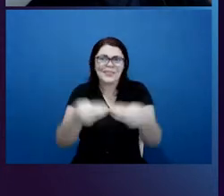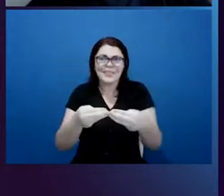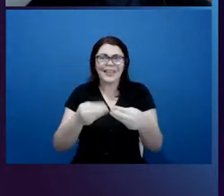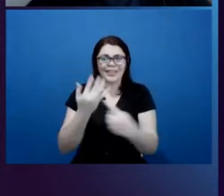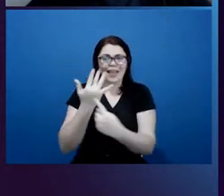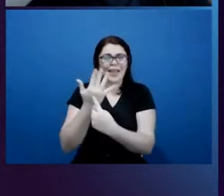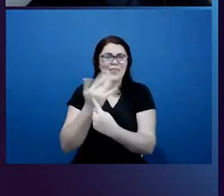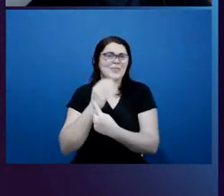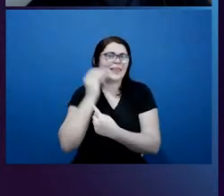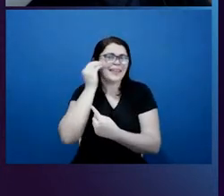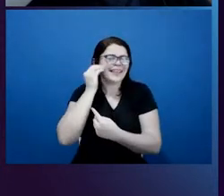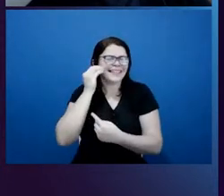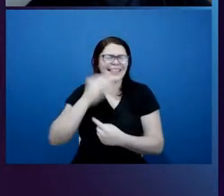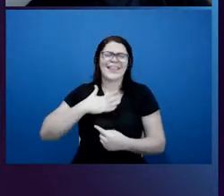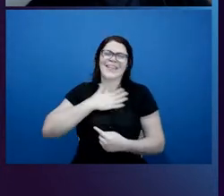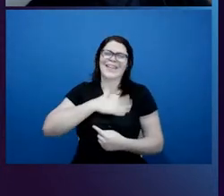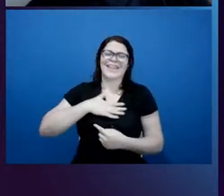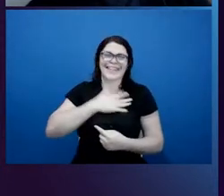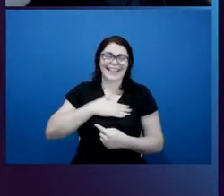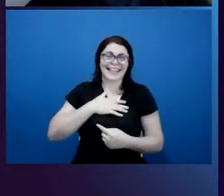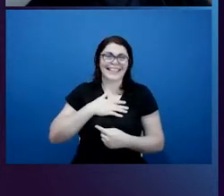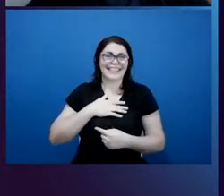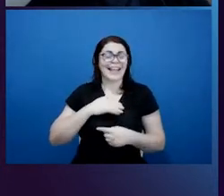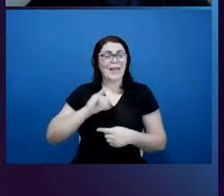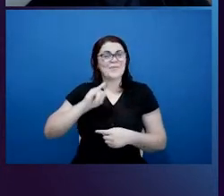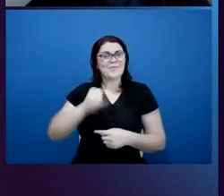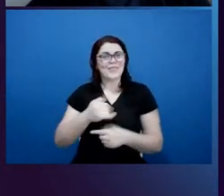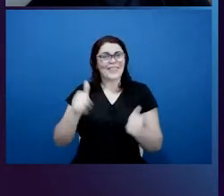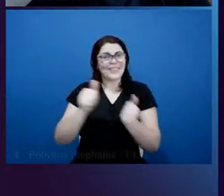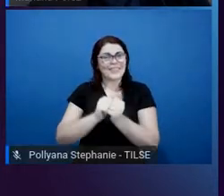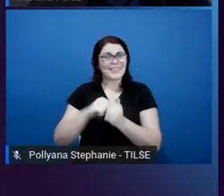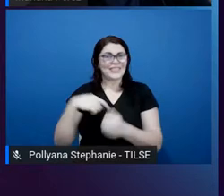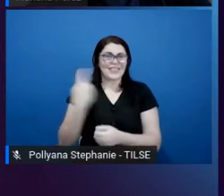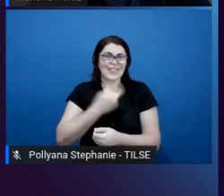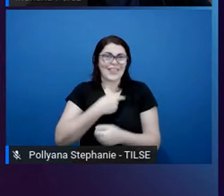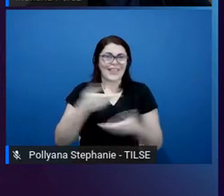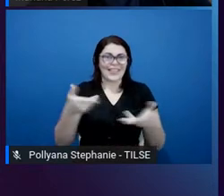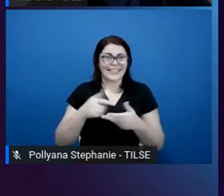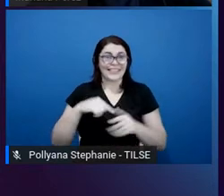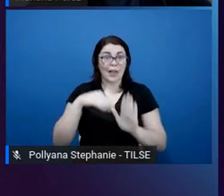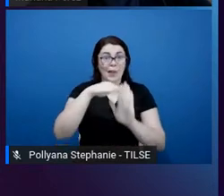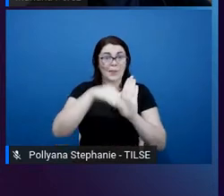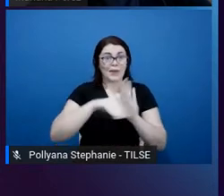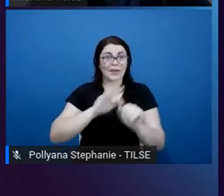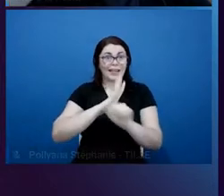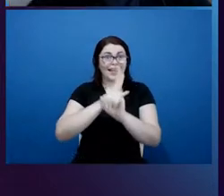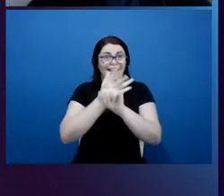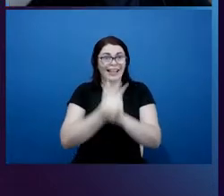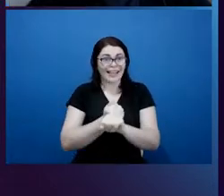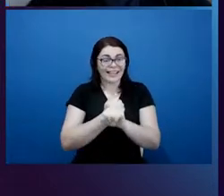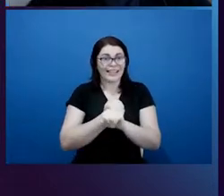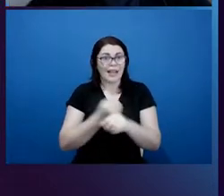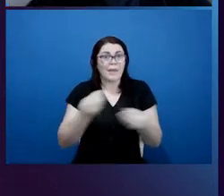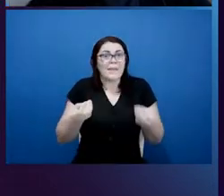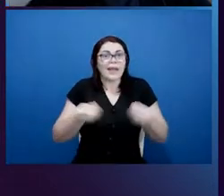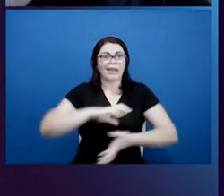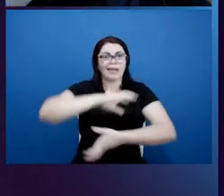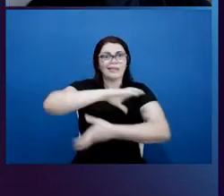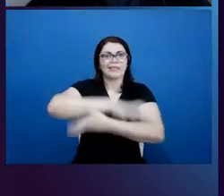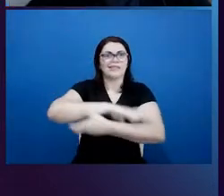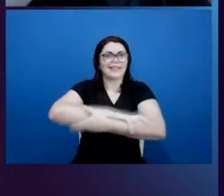experience and enjoy it with us today. Our program and our event are all about collaborative